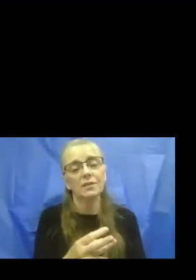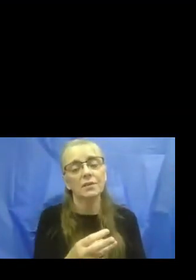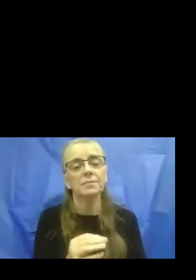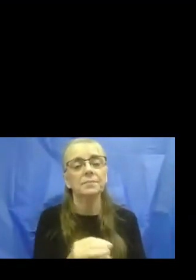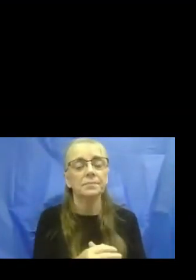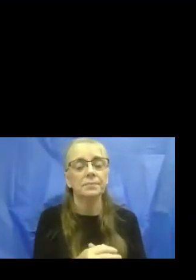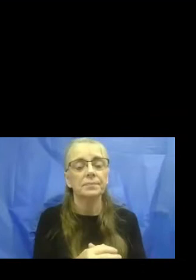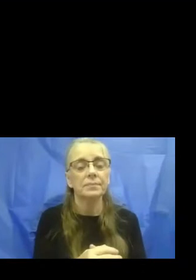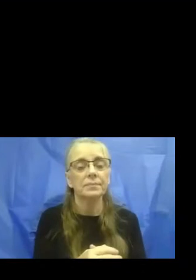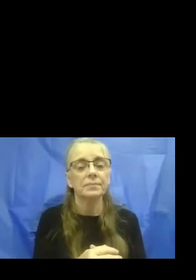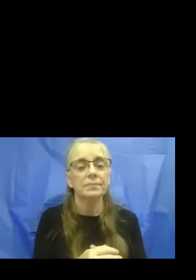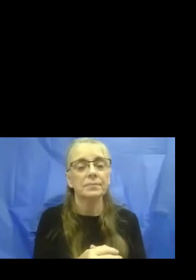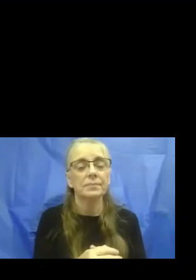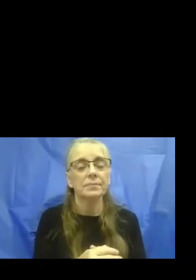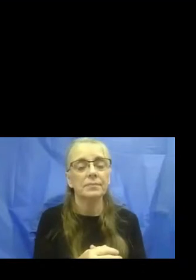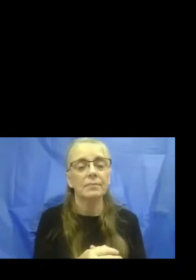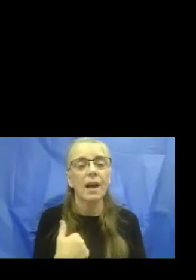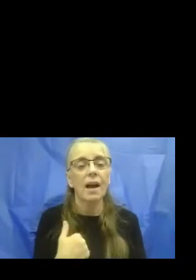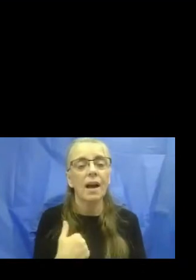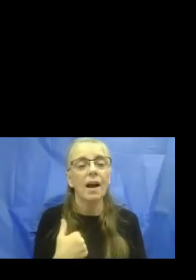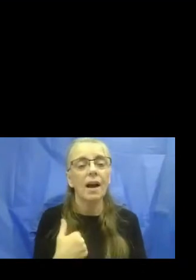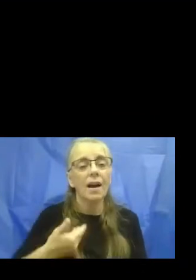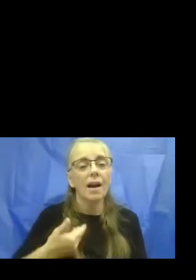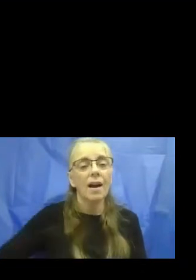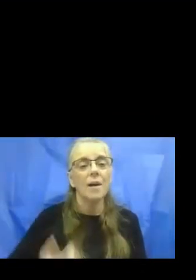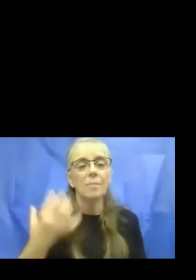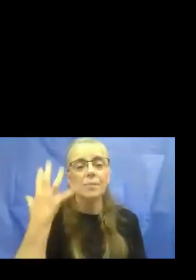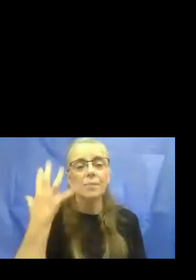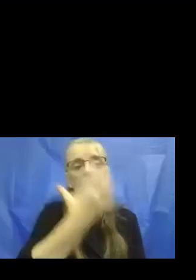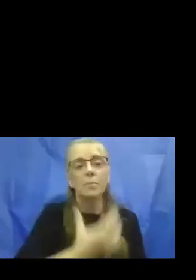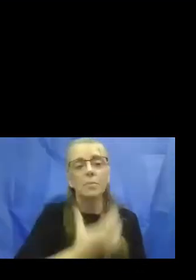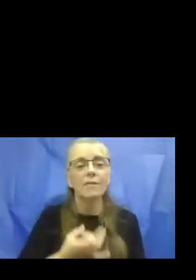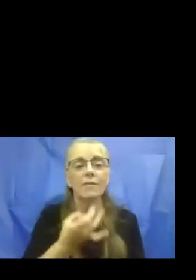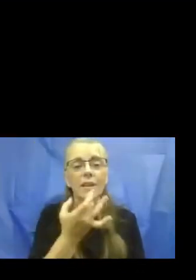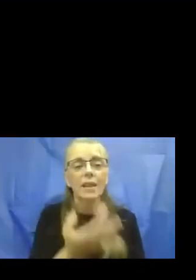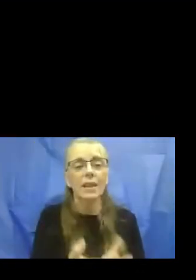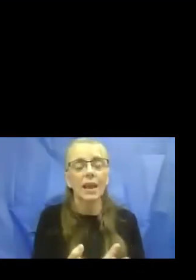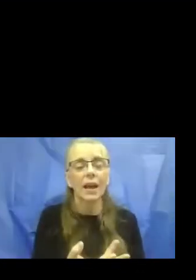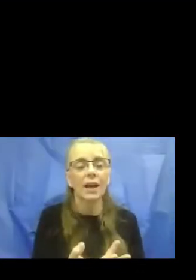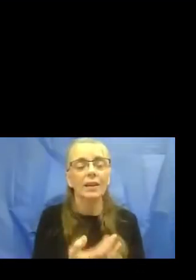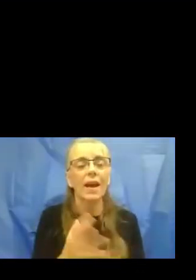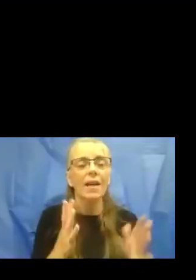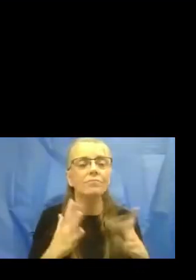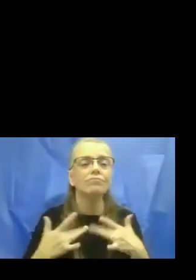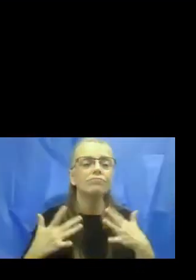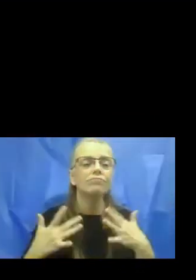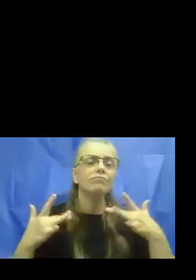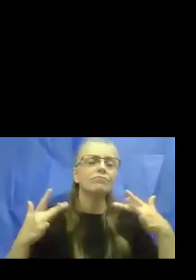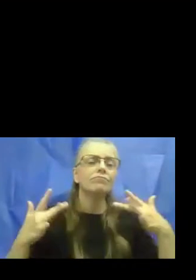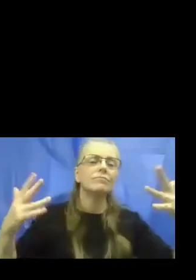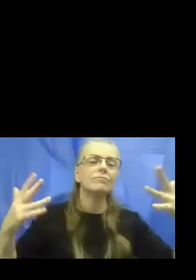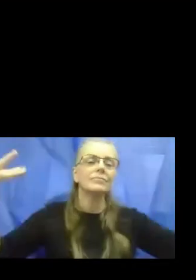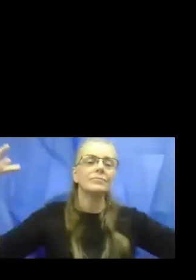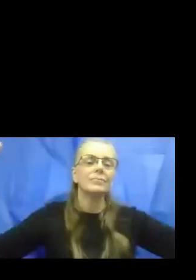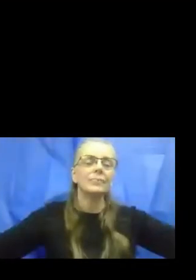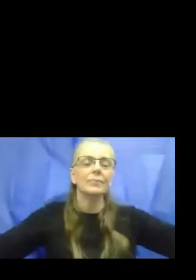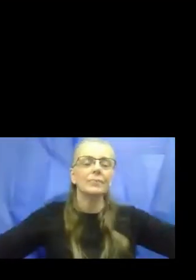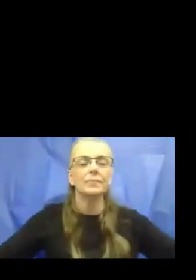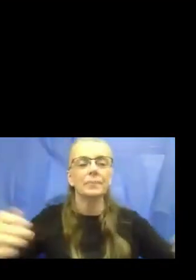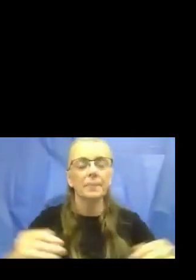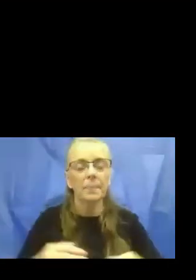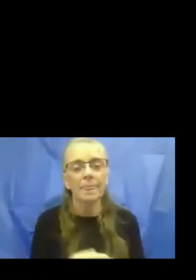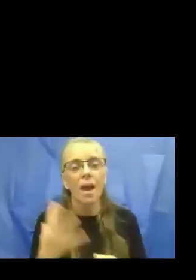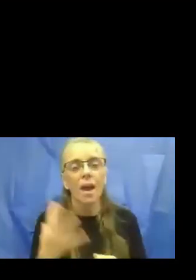beautiful light, and I shine so brightly. A beautiful light